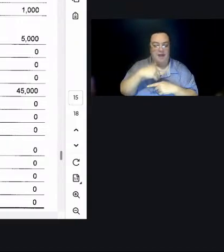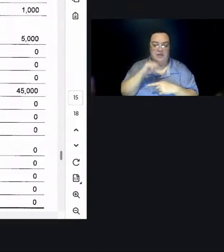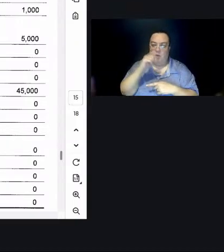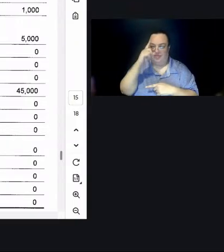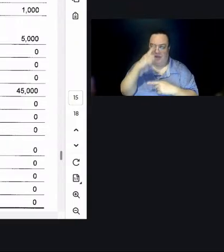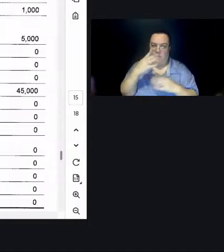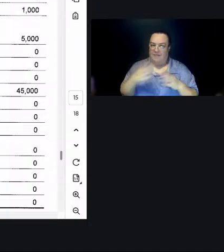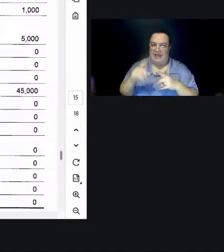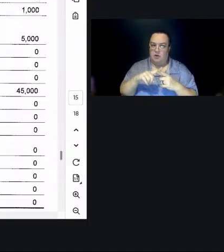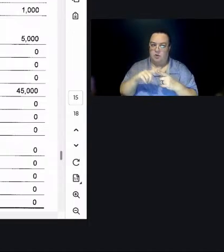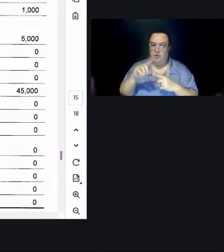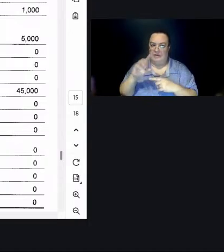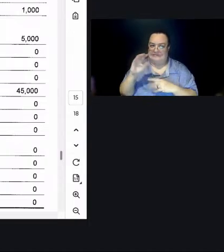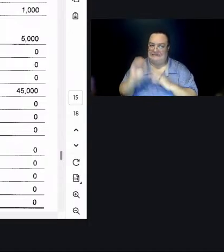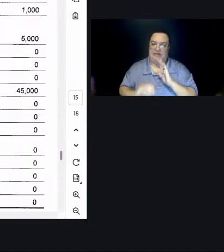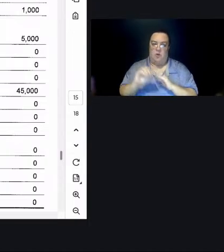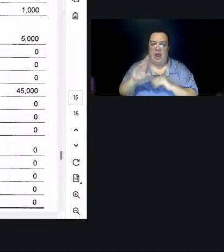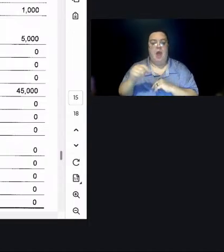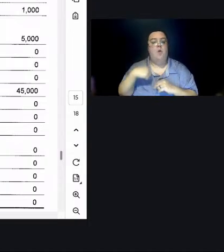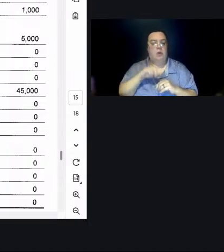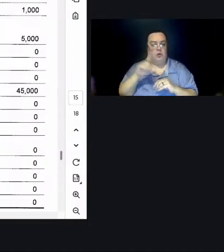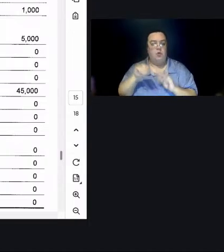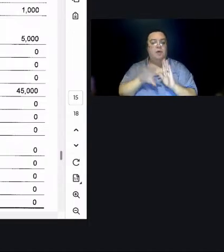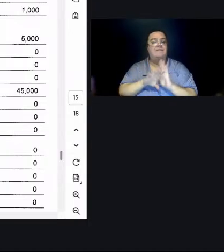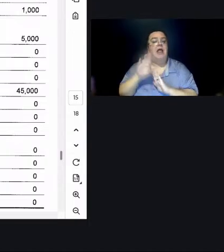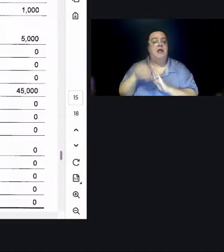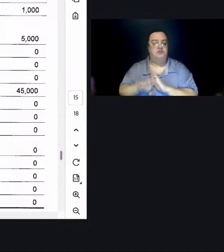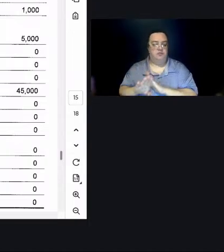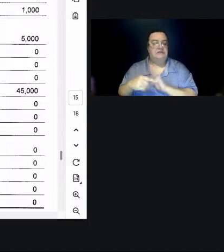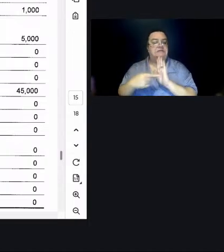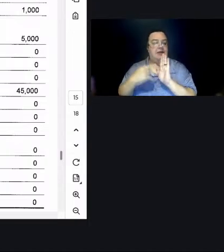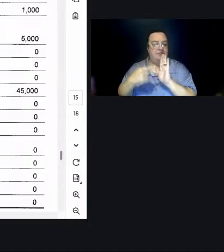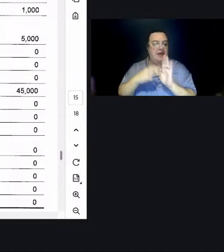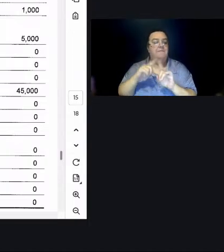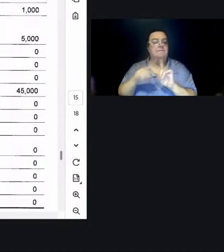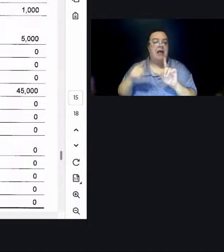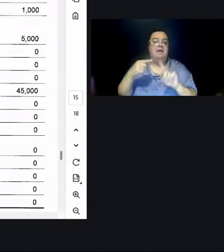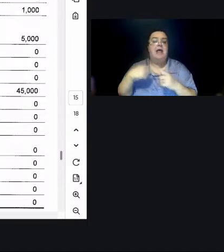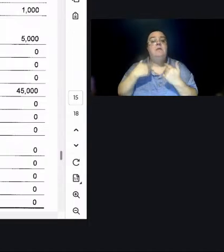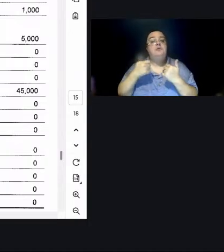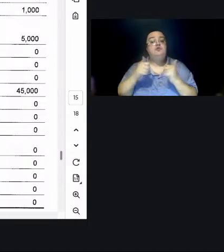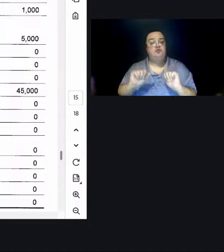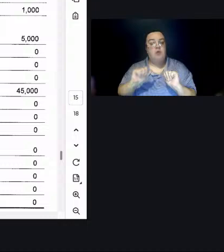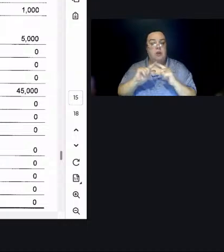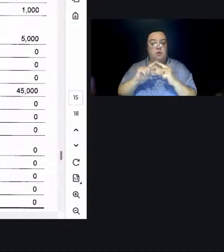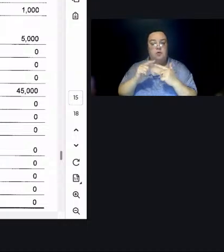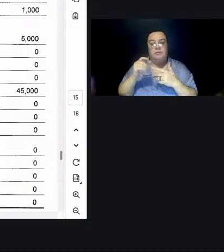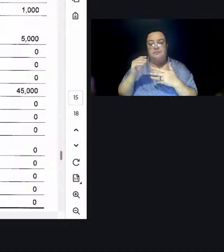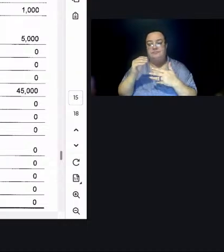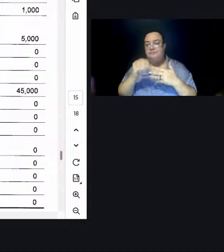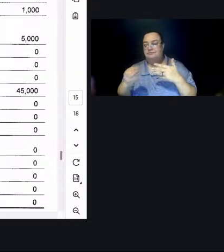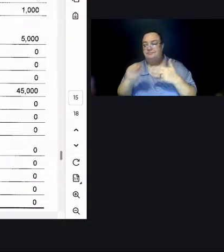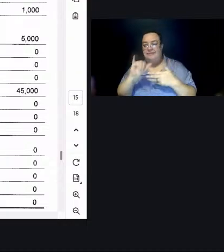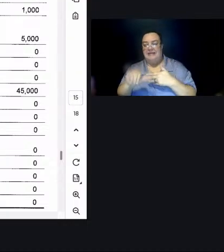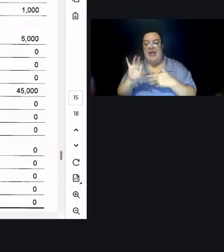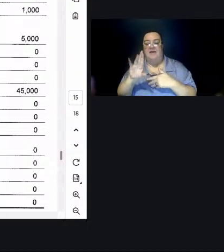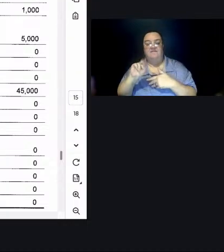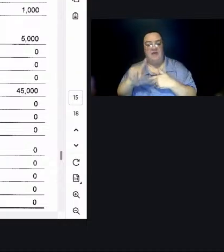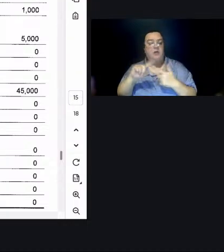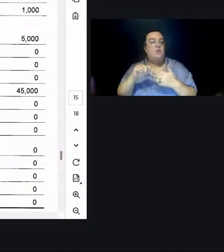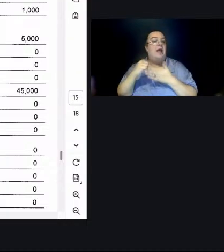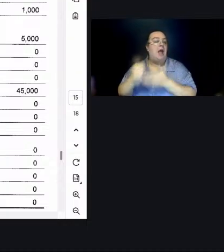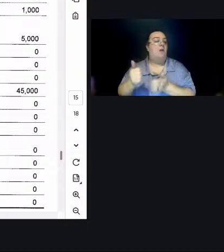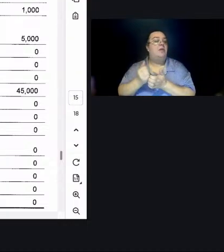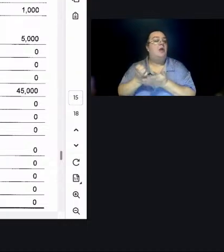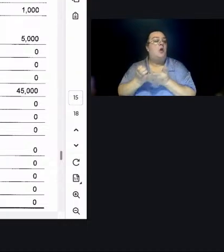We fluctuate from time to time, but in particular, I've been trying to position that fund to help with equipment that we're